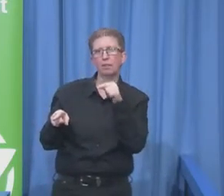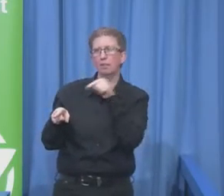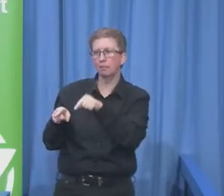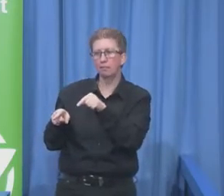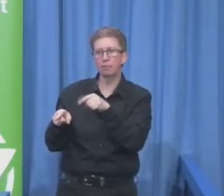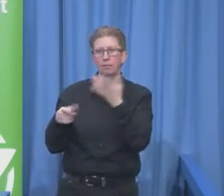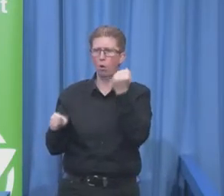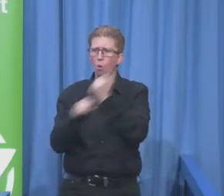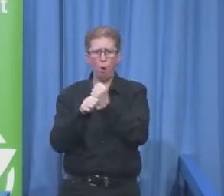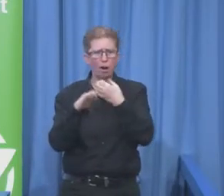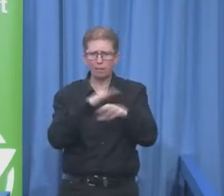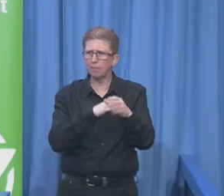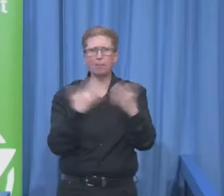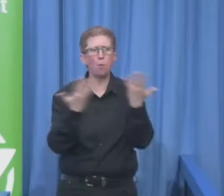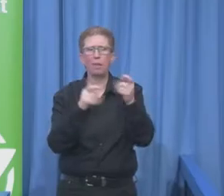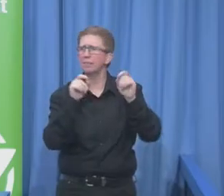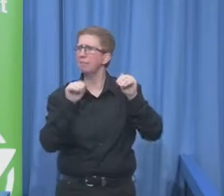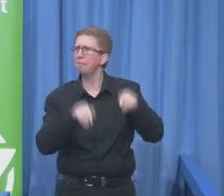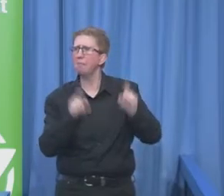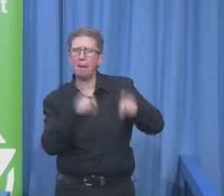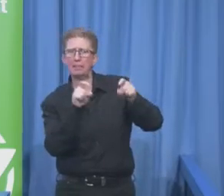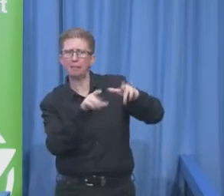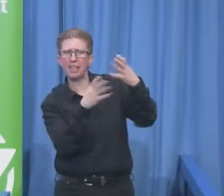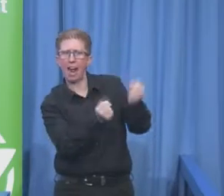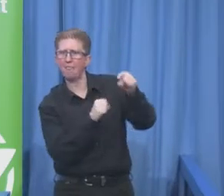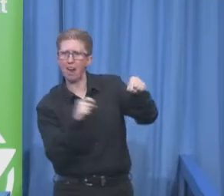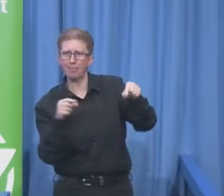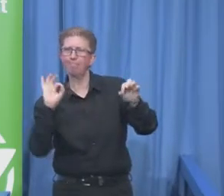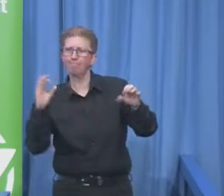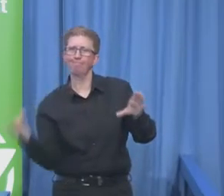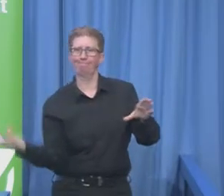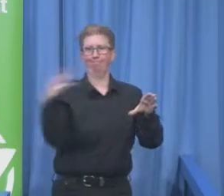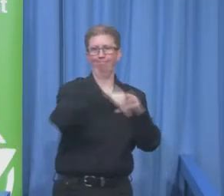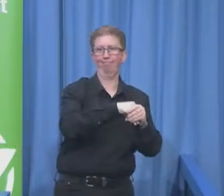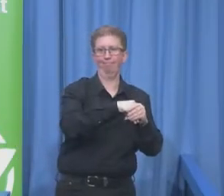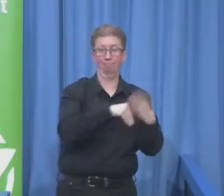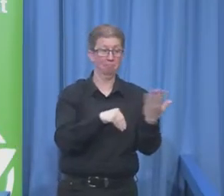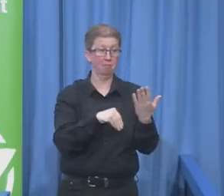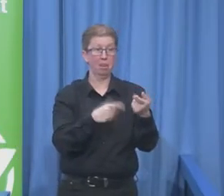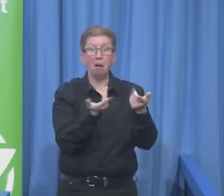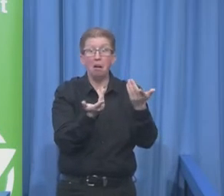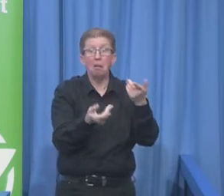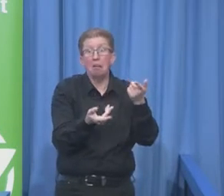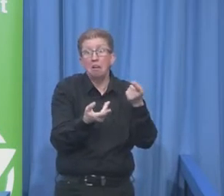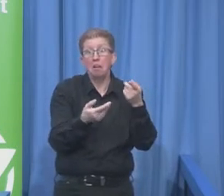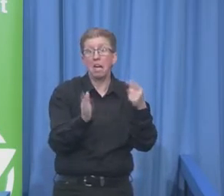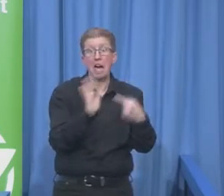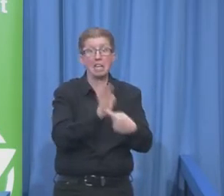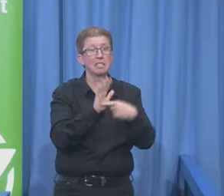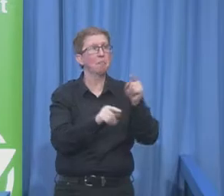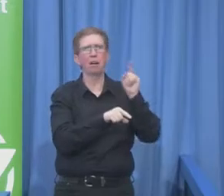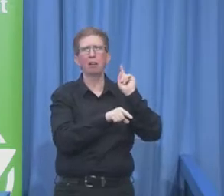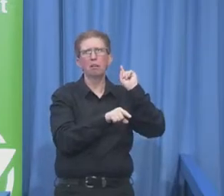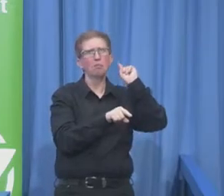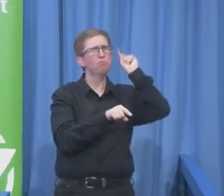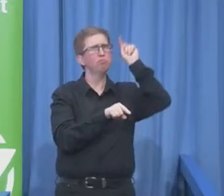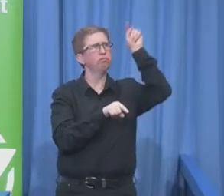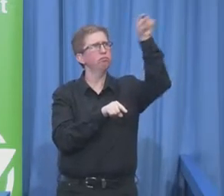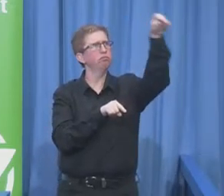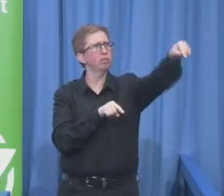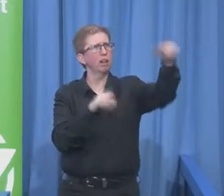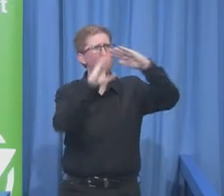a training curriculum which was market driven. We came up with three models which we are currently working on.